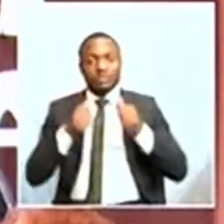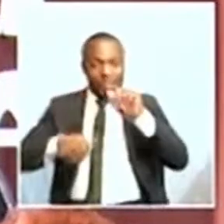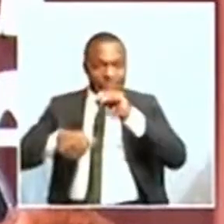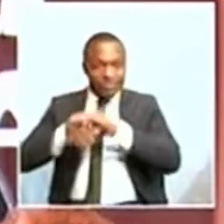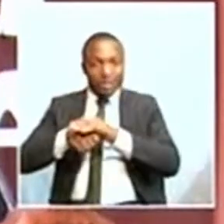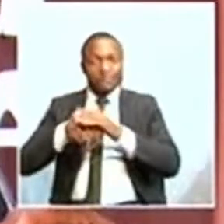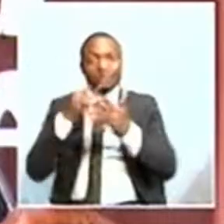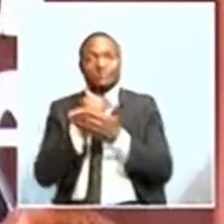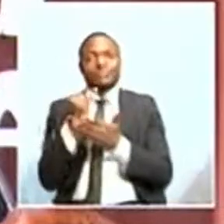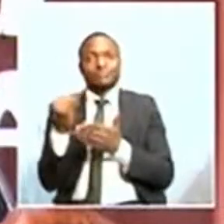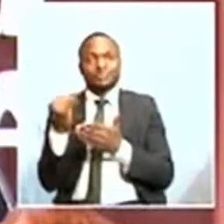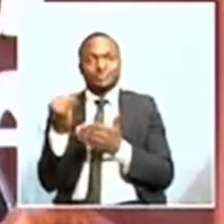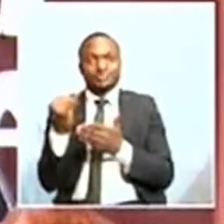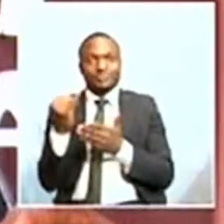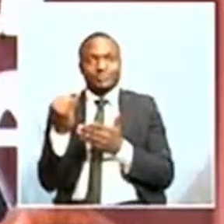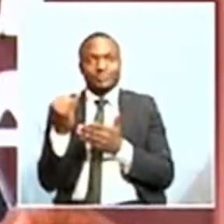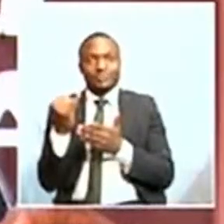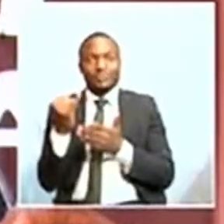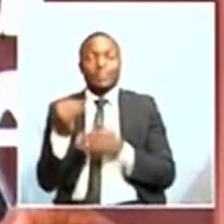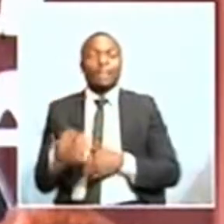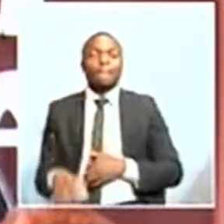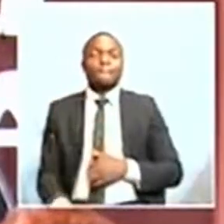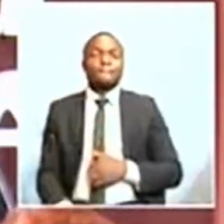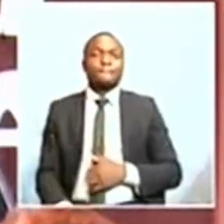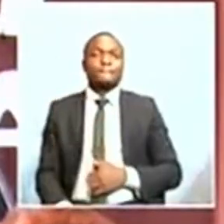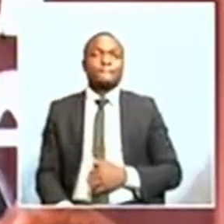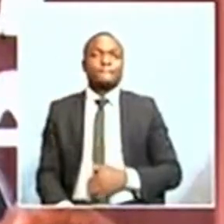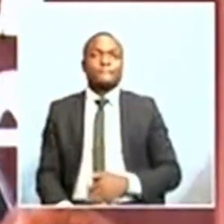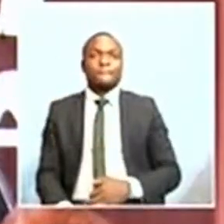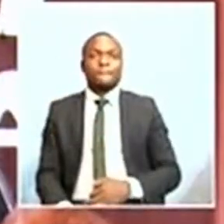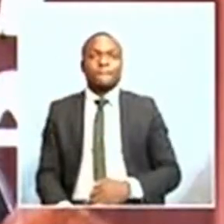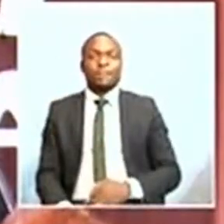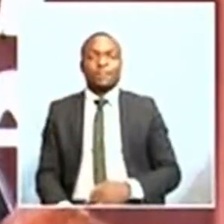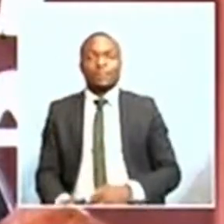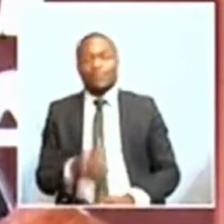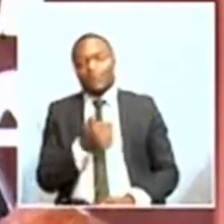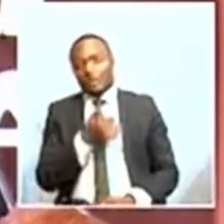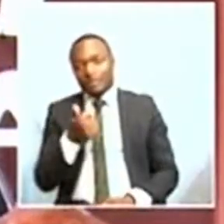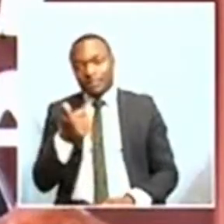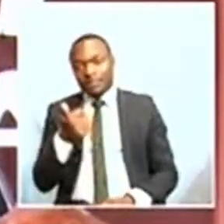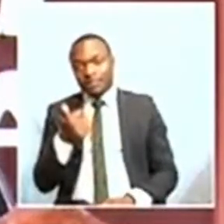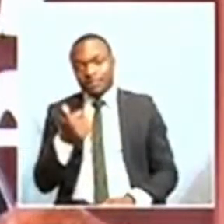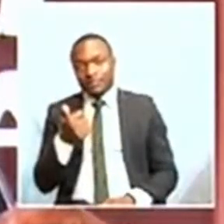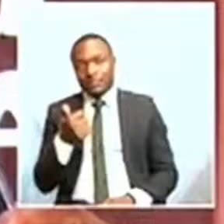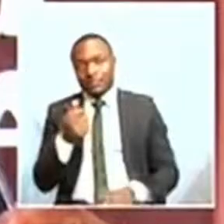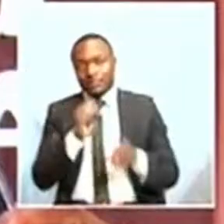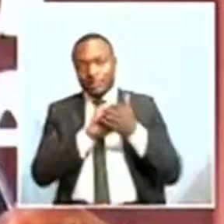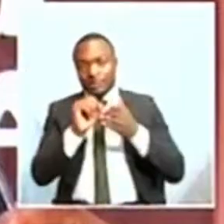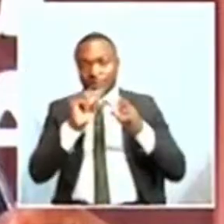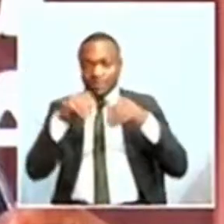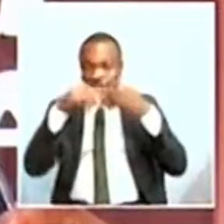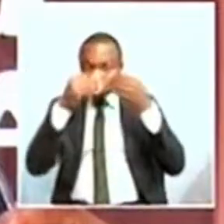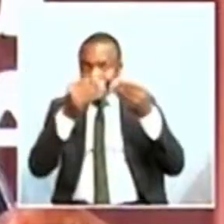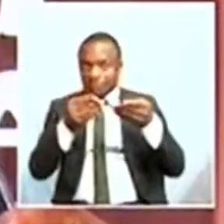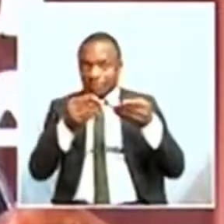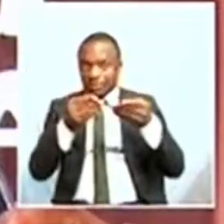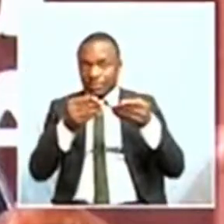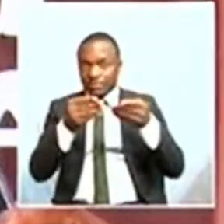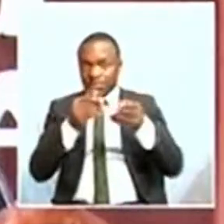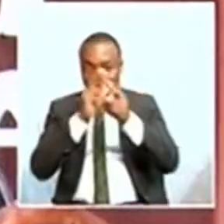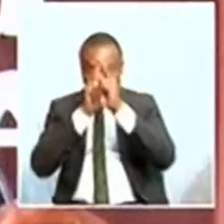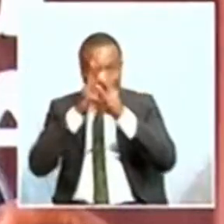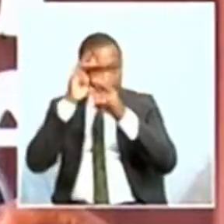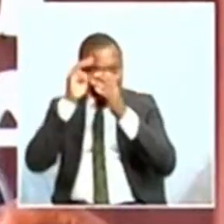and therefore there was going to be no debate. And then on another the statement that was delivered by the